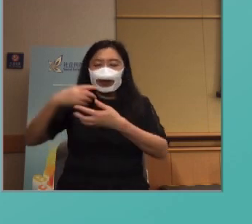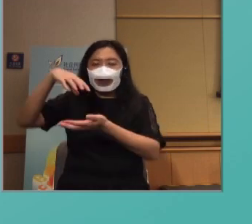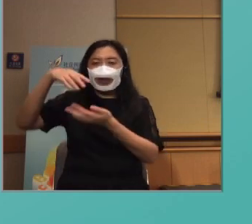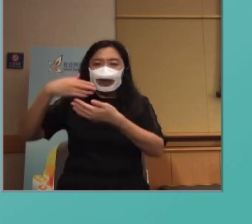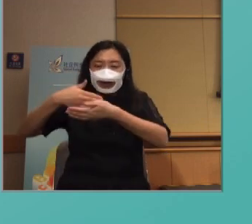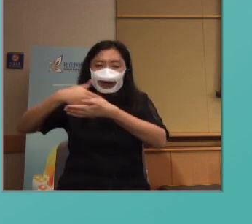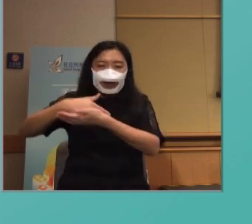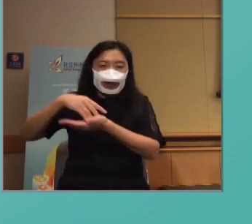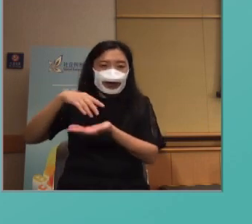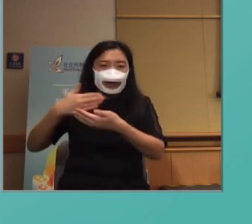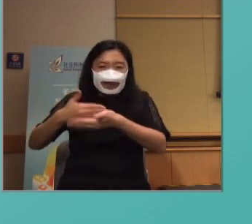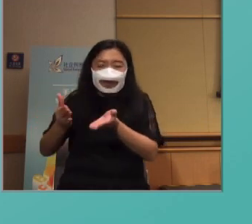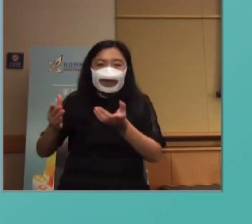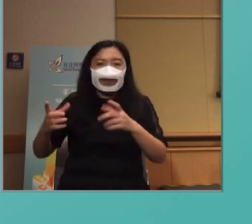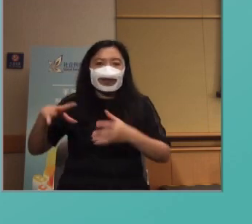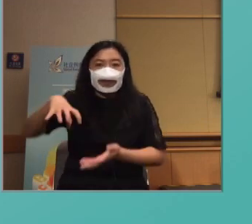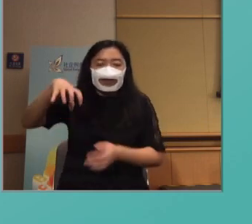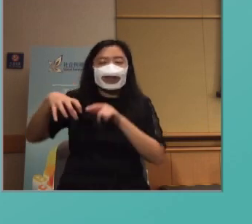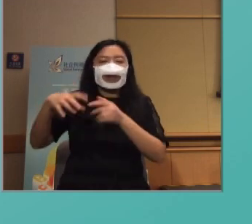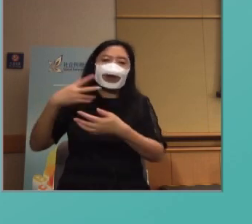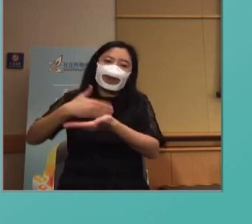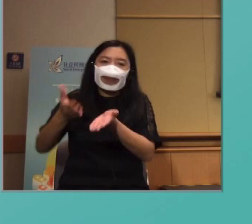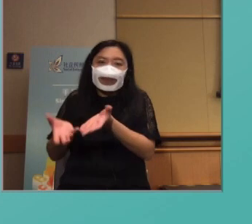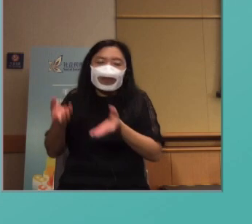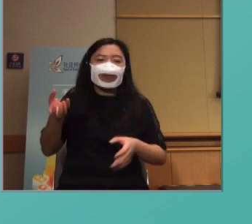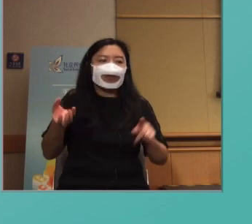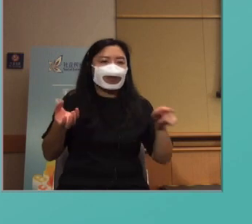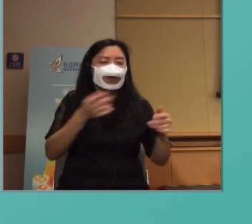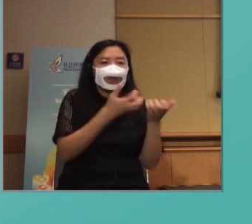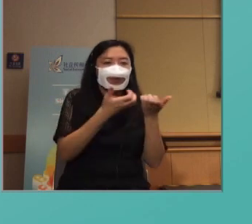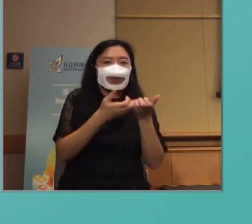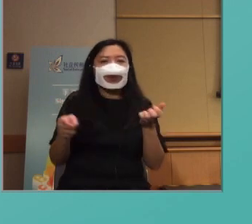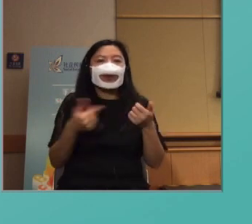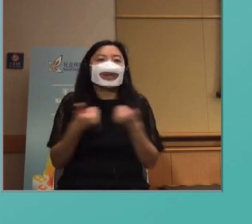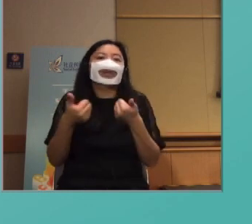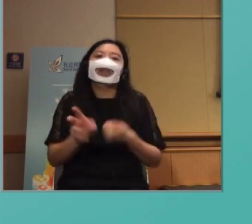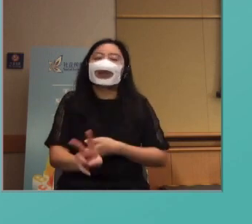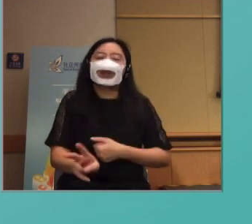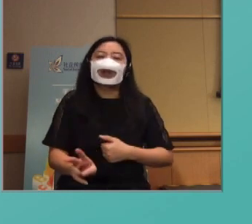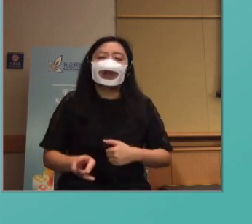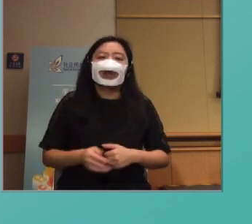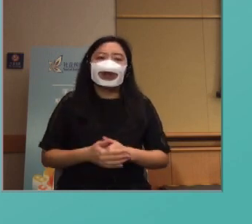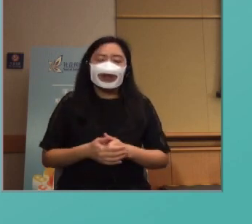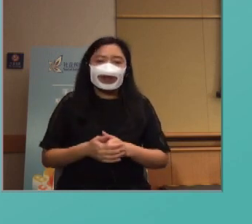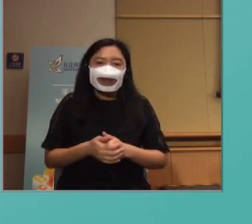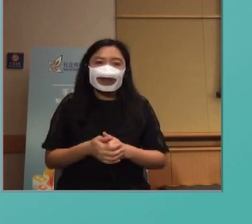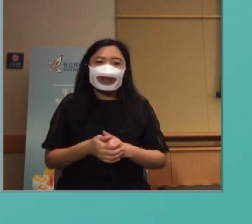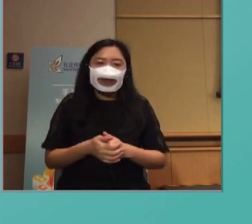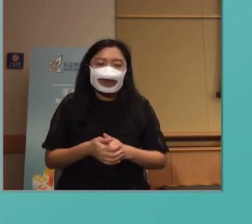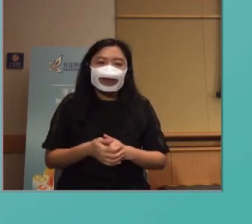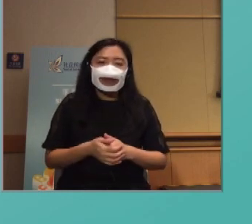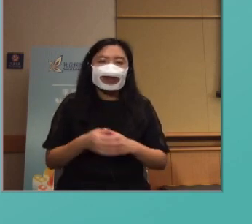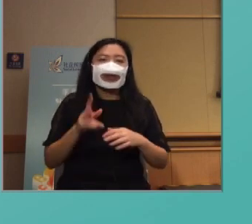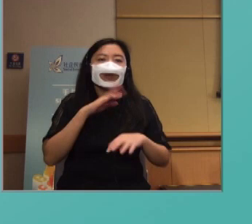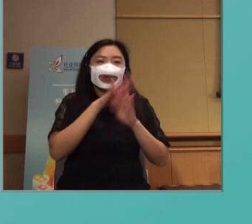why that becomes so powerful is that now that this data resides in a public ledger, in a public blockchain, it can no longer be